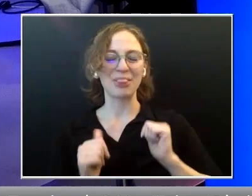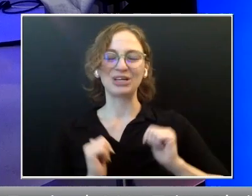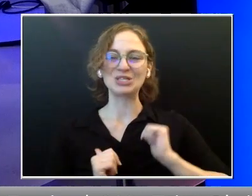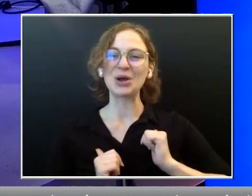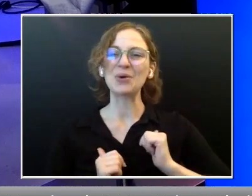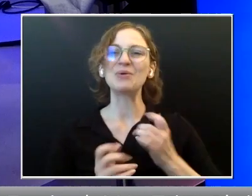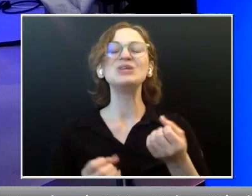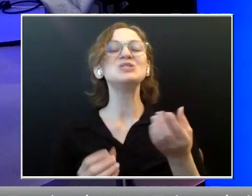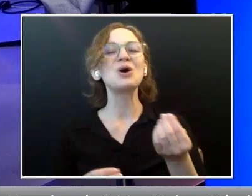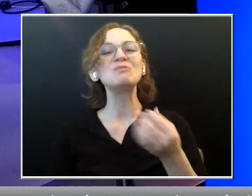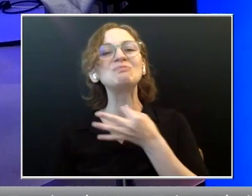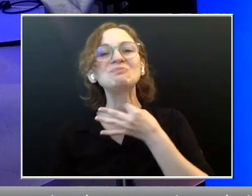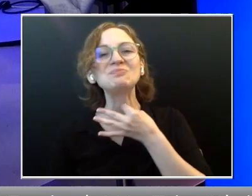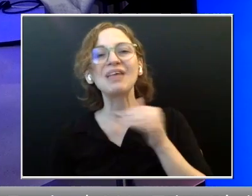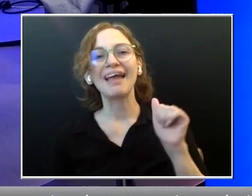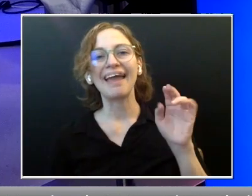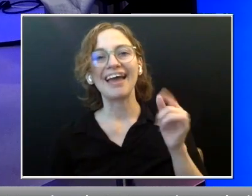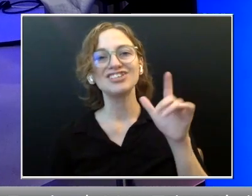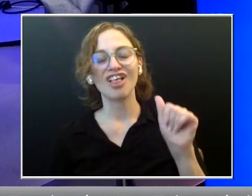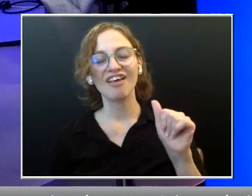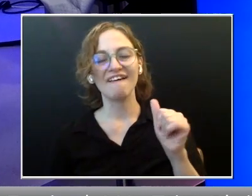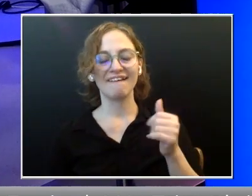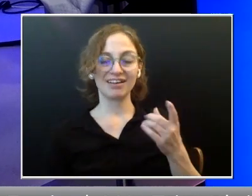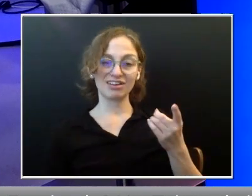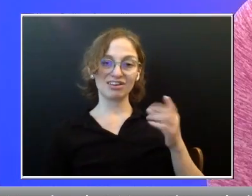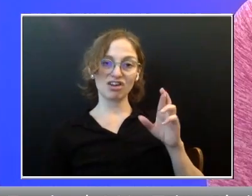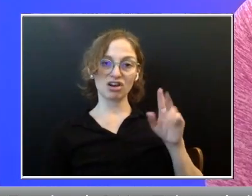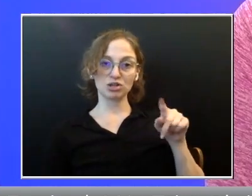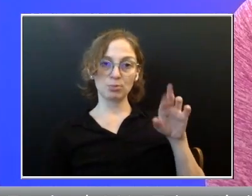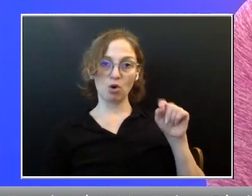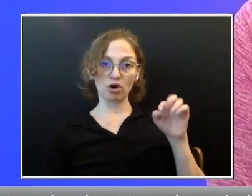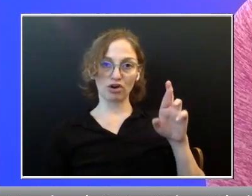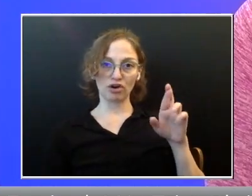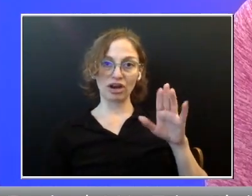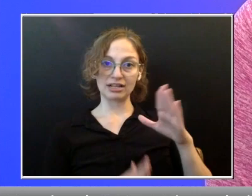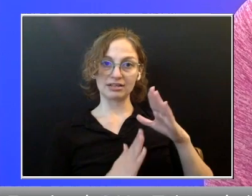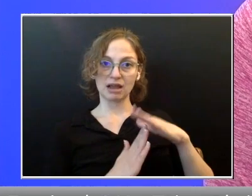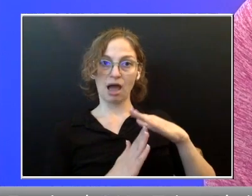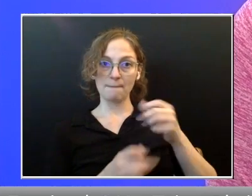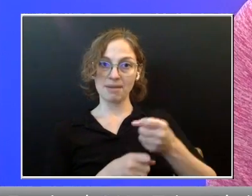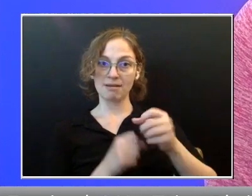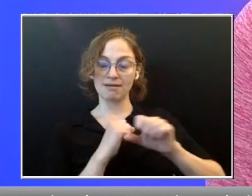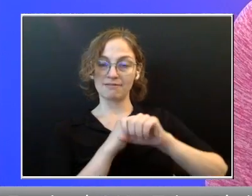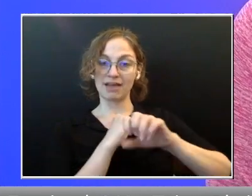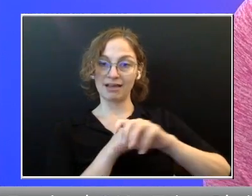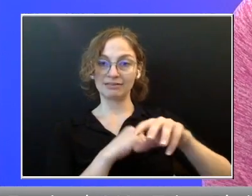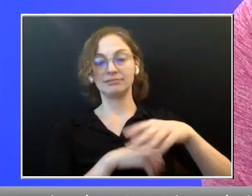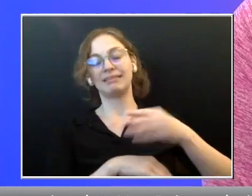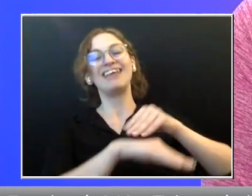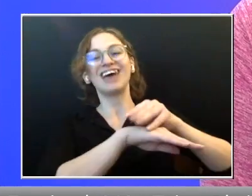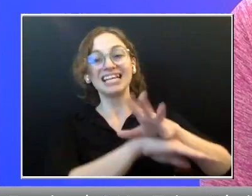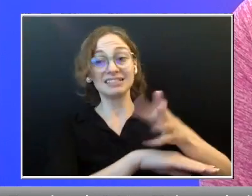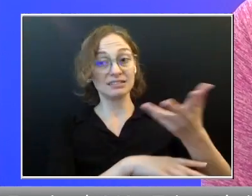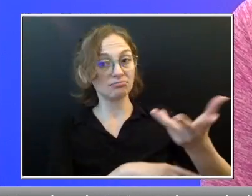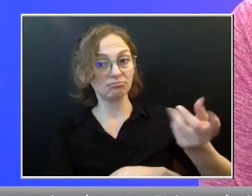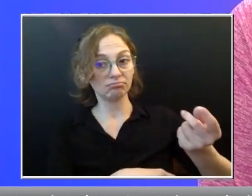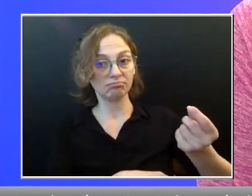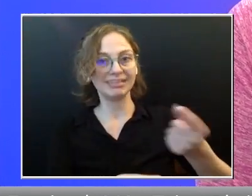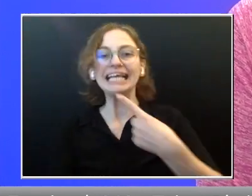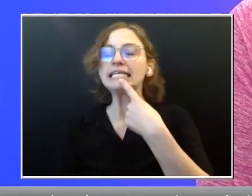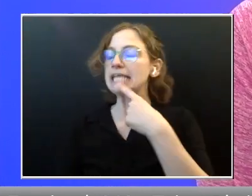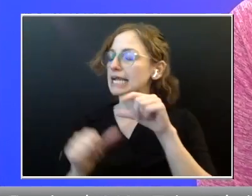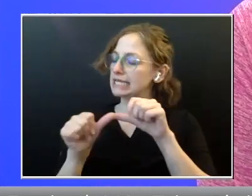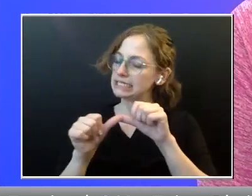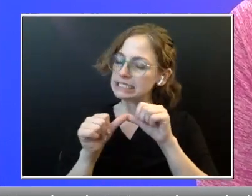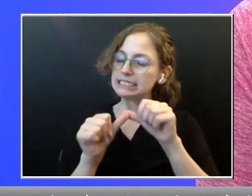Porter's biggest advice to you when you came and saw him? Continue to work out. It's going to help your heart, and it's going to